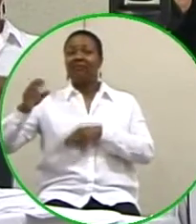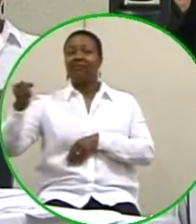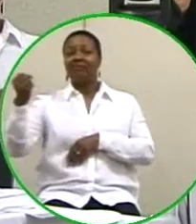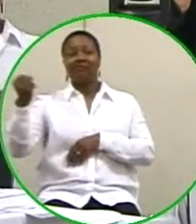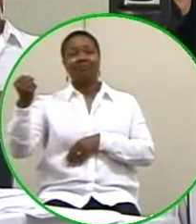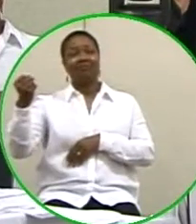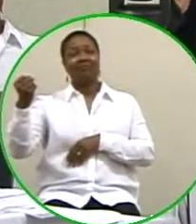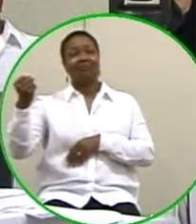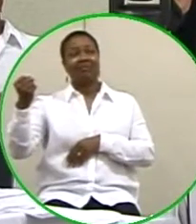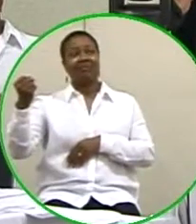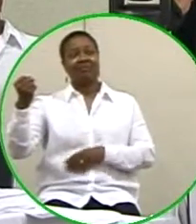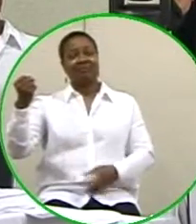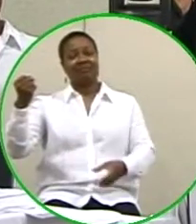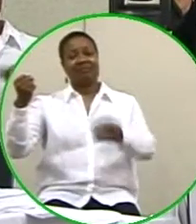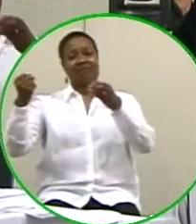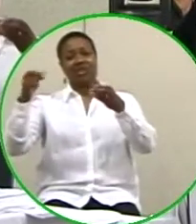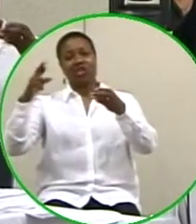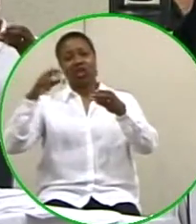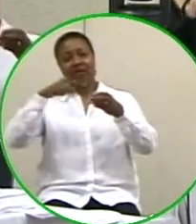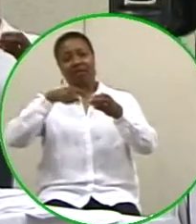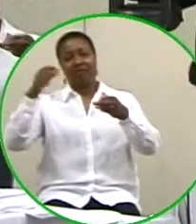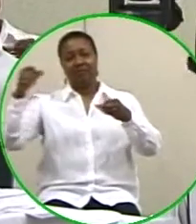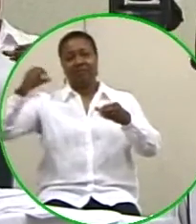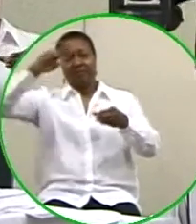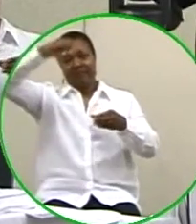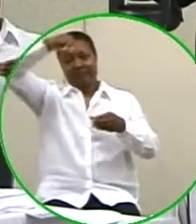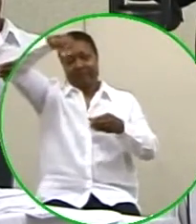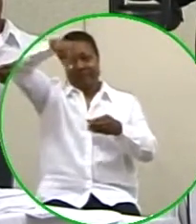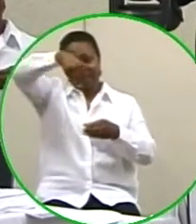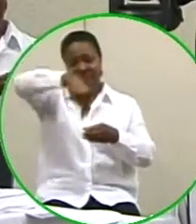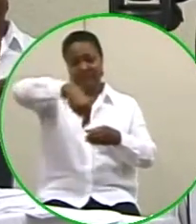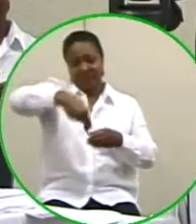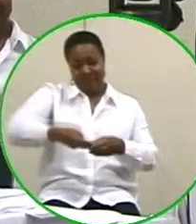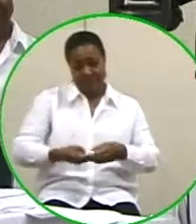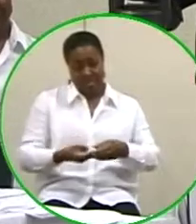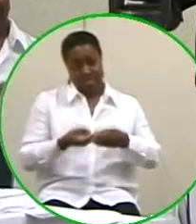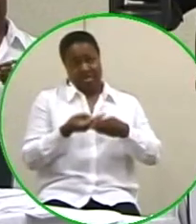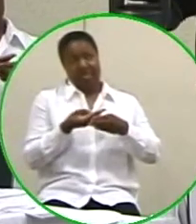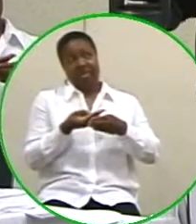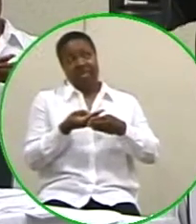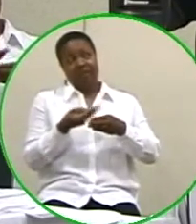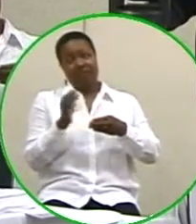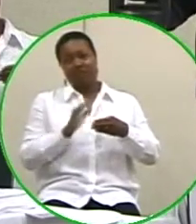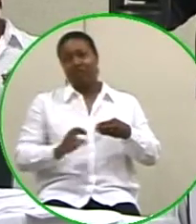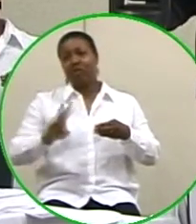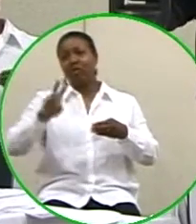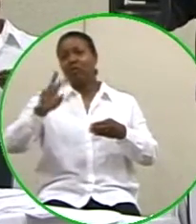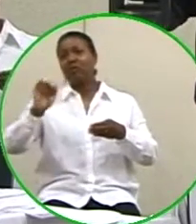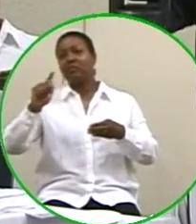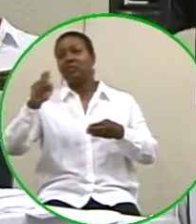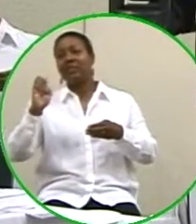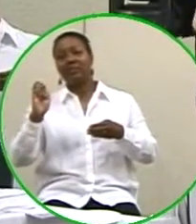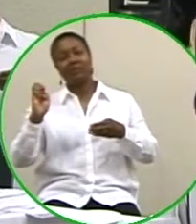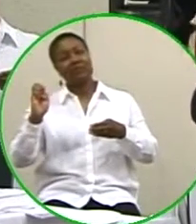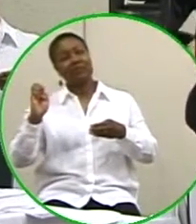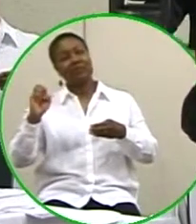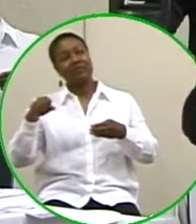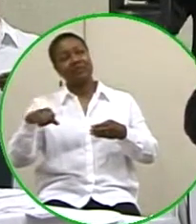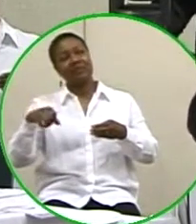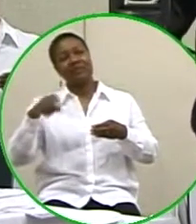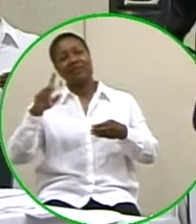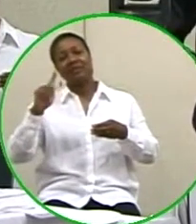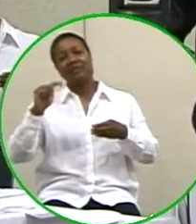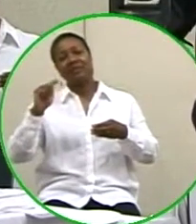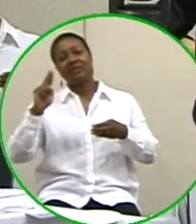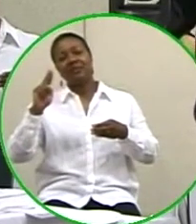hand and the jar in your other hand. Put the knife in the jelly get out about 2 tablespoons. That's too